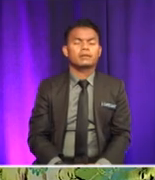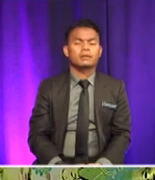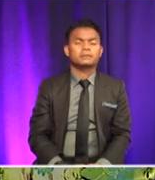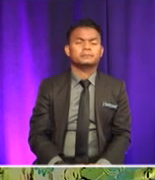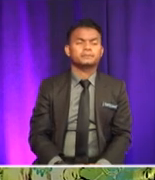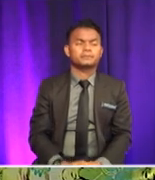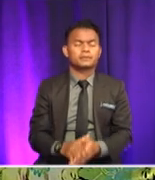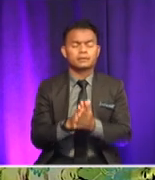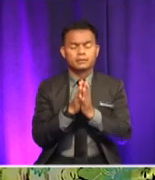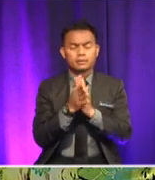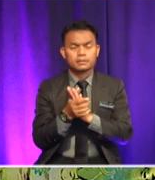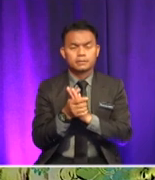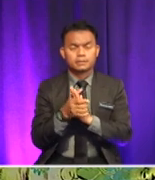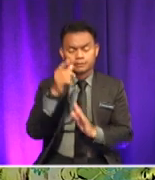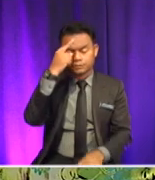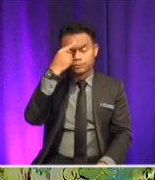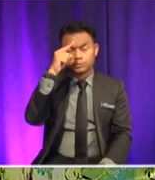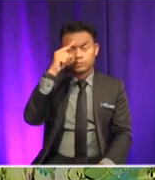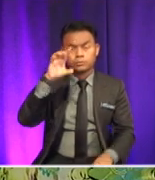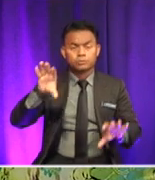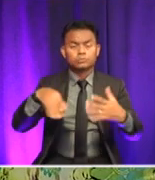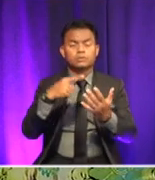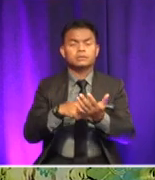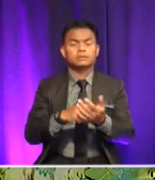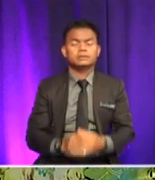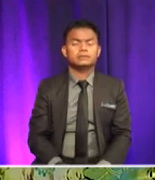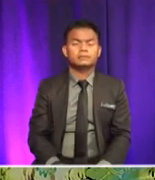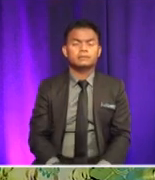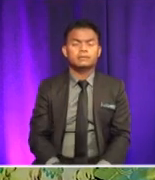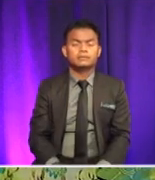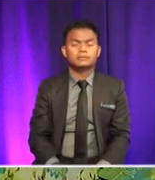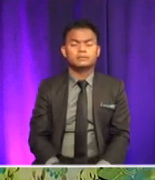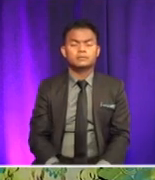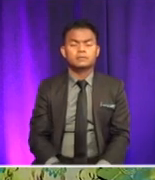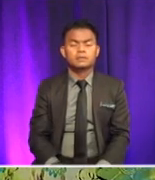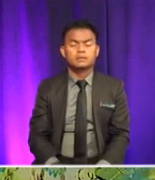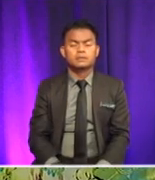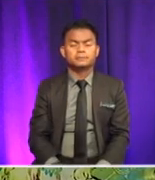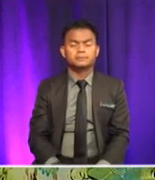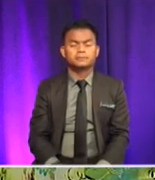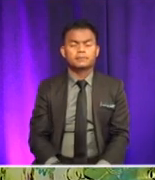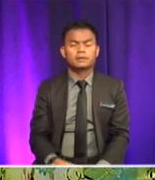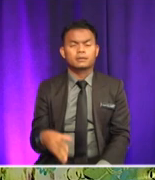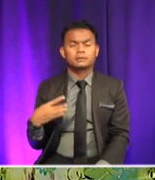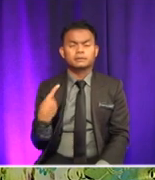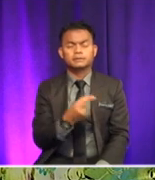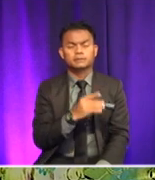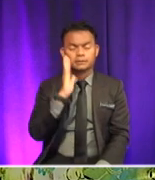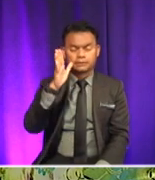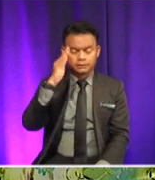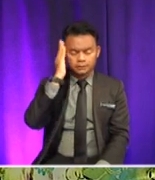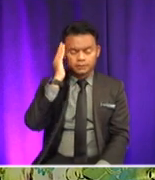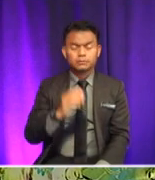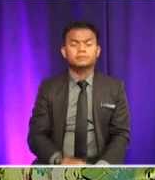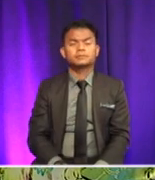During different tones of that is being used by the chief rooster in the interrogation is